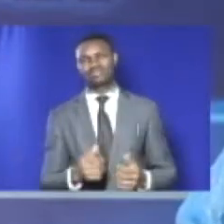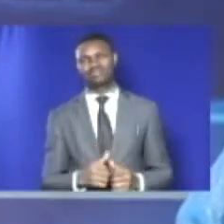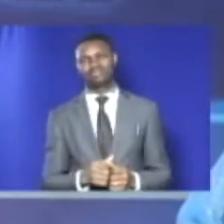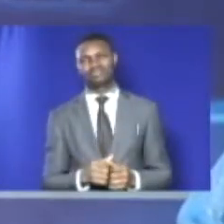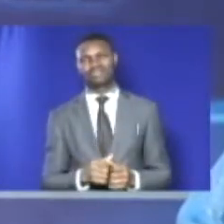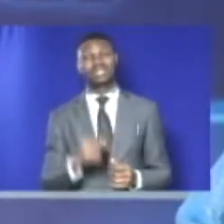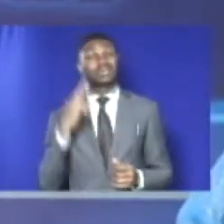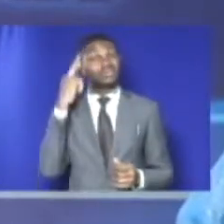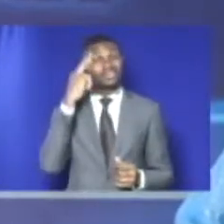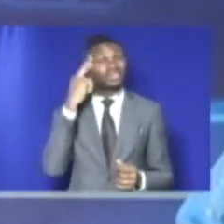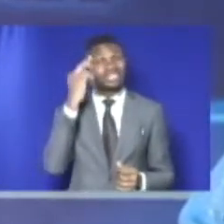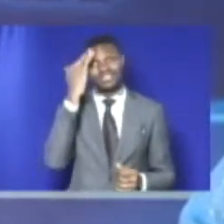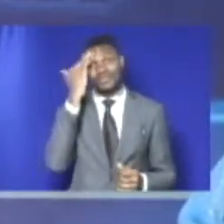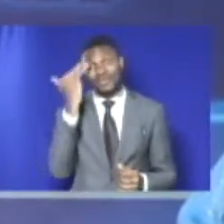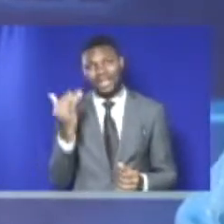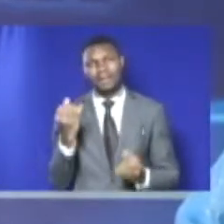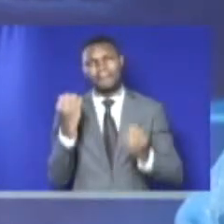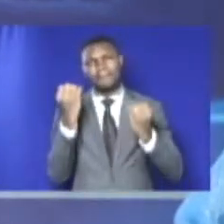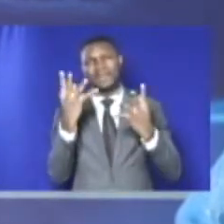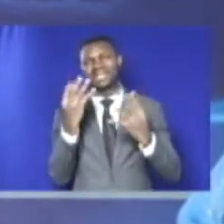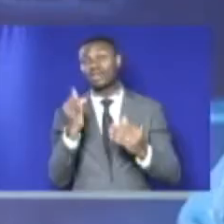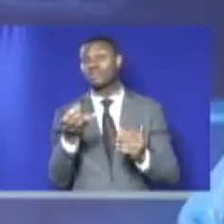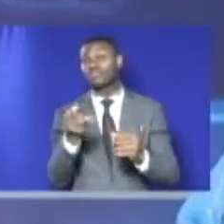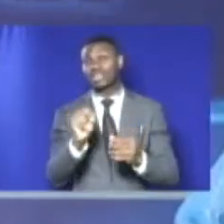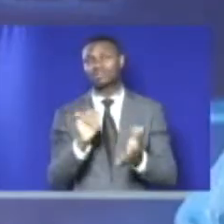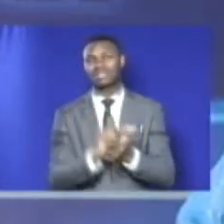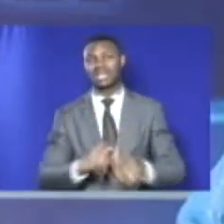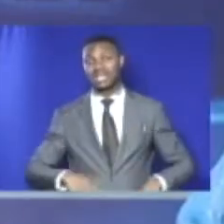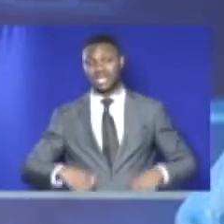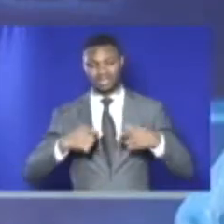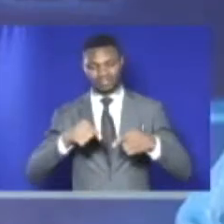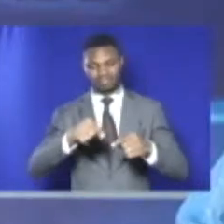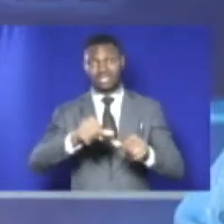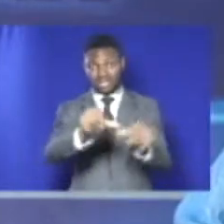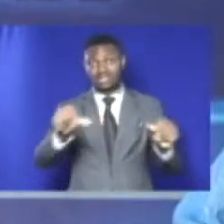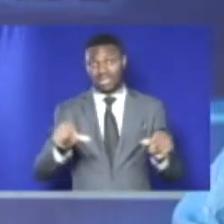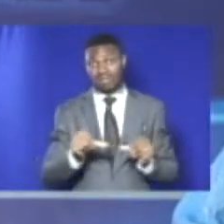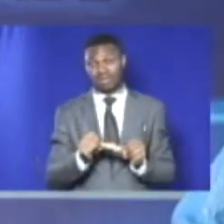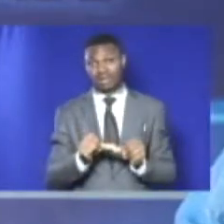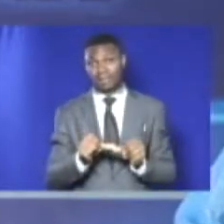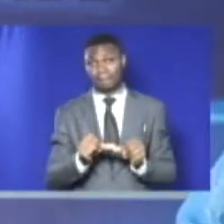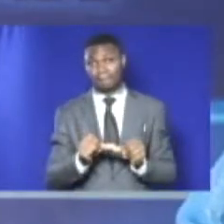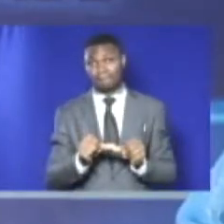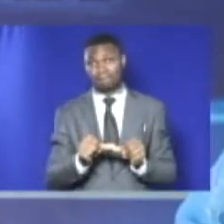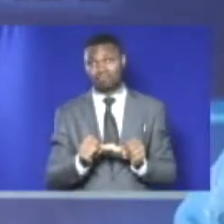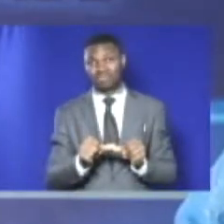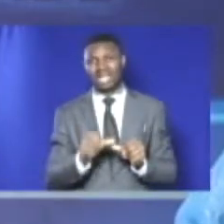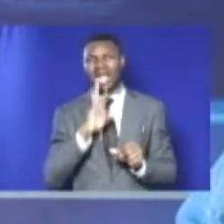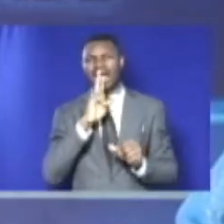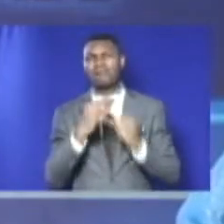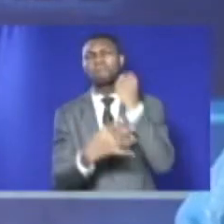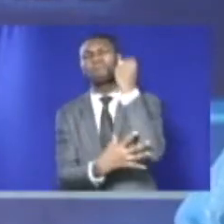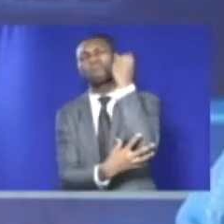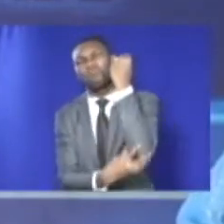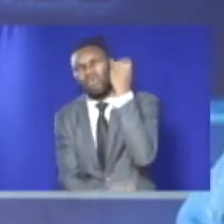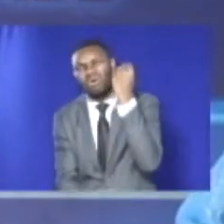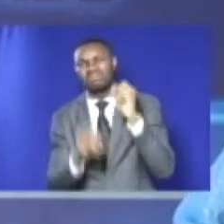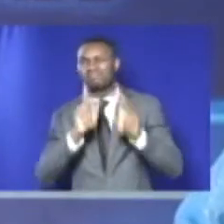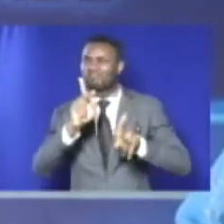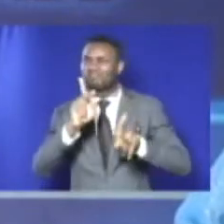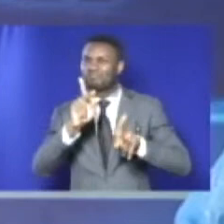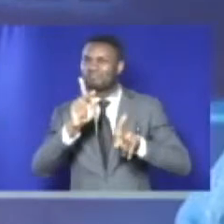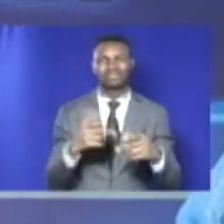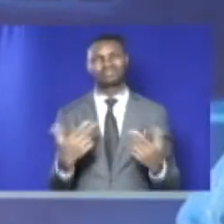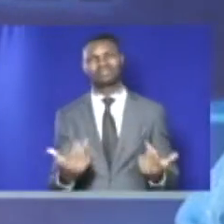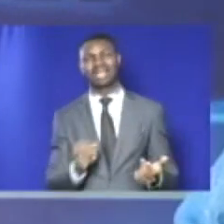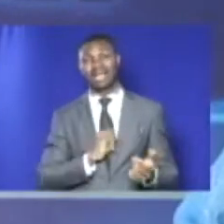the reason is that most of them living in this region are poor people. I